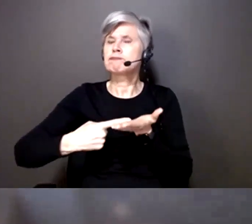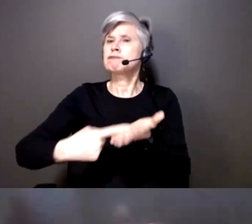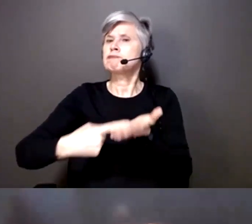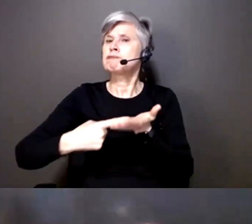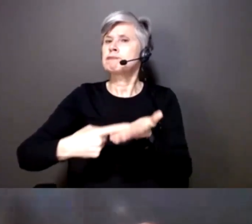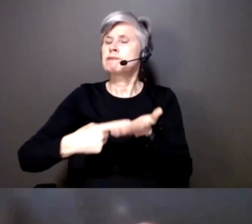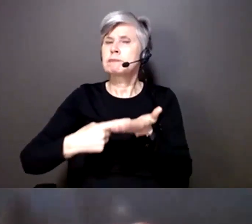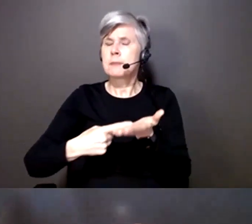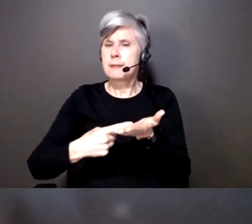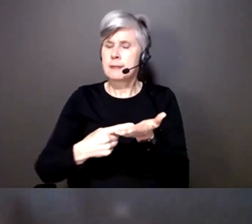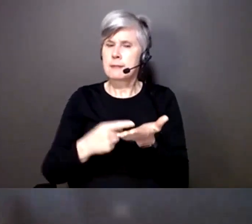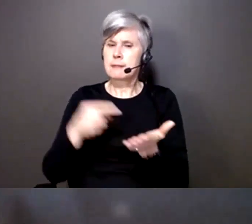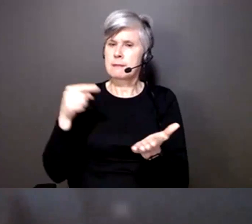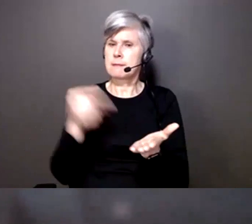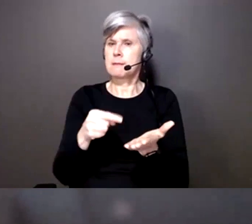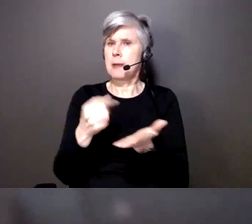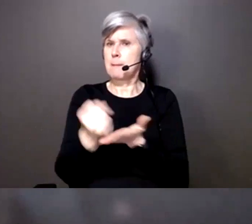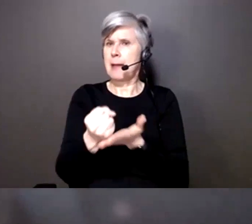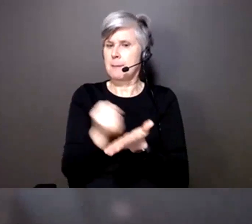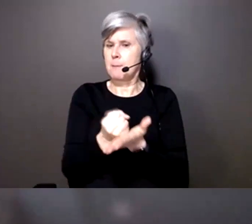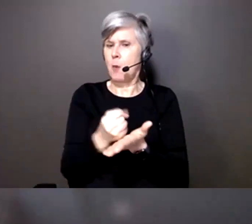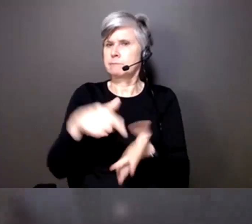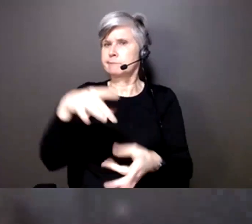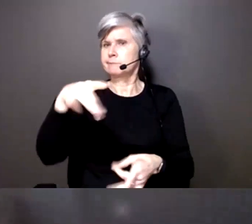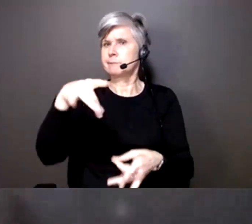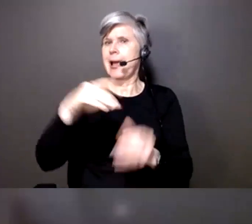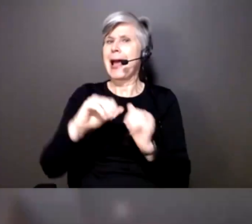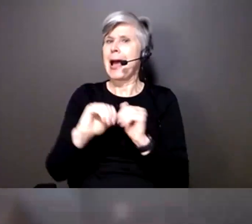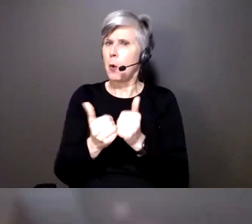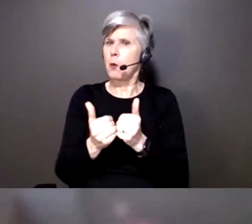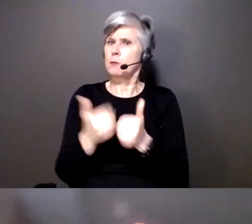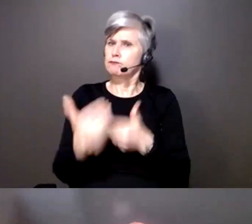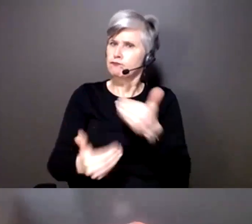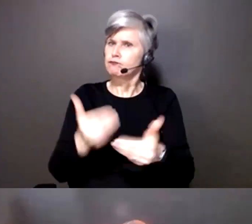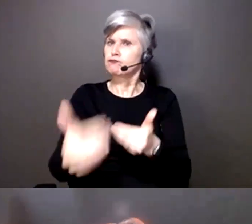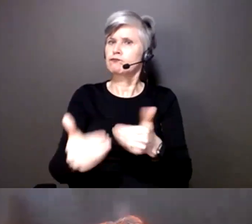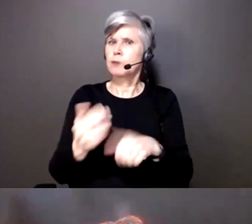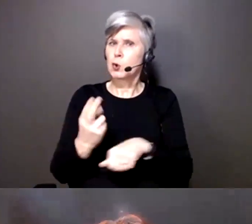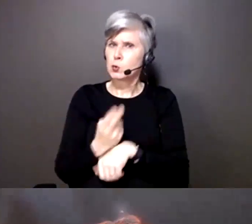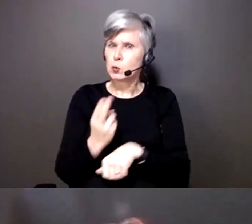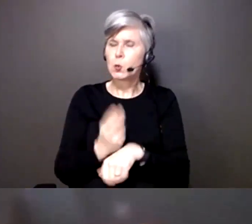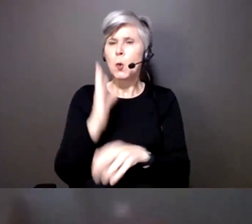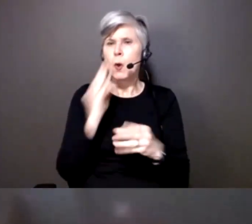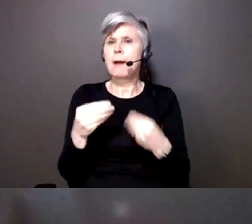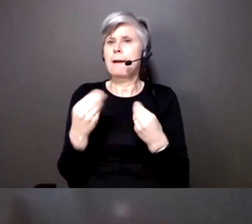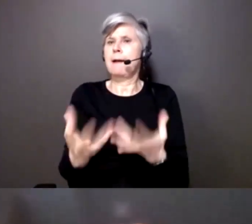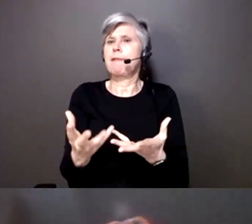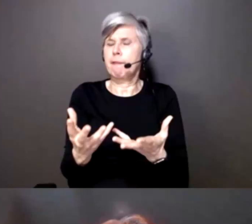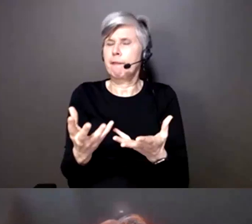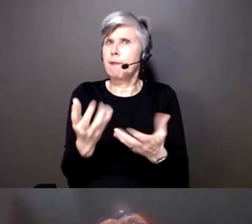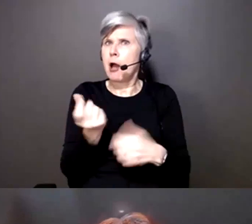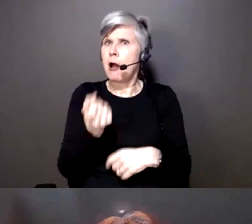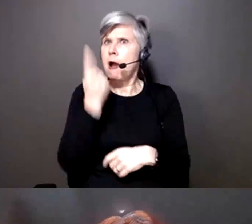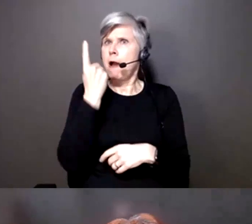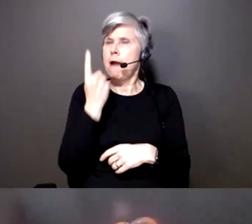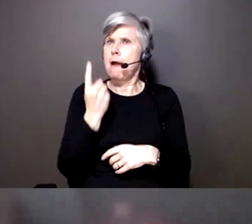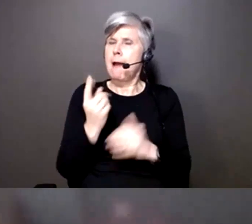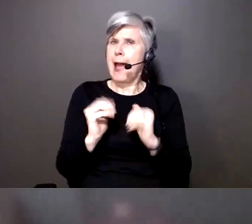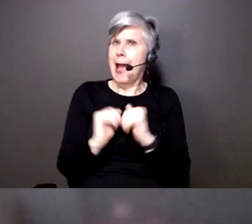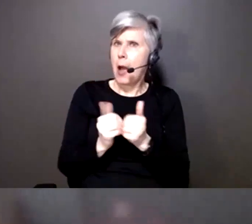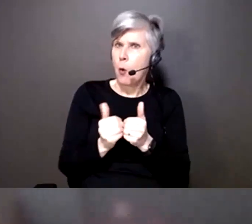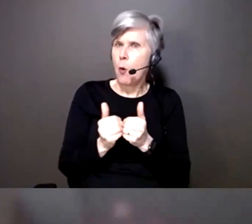the how to use the passport. We will answer some key questions, context, and why and how.